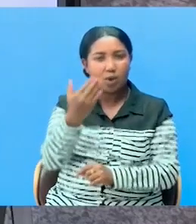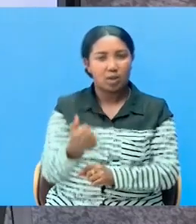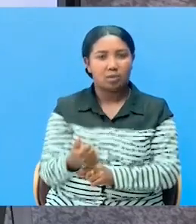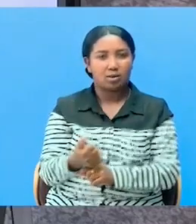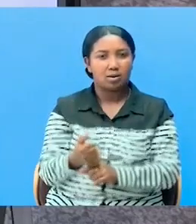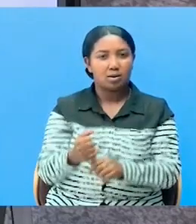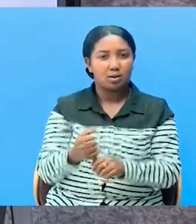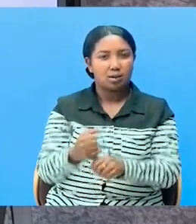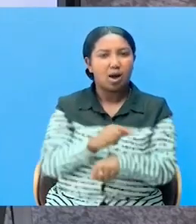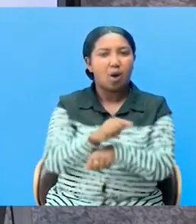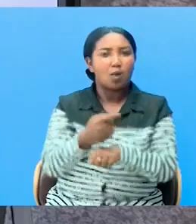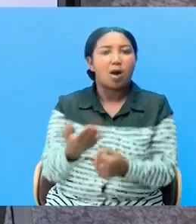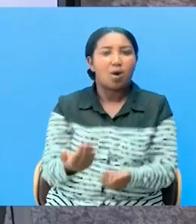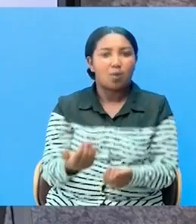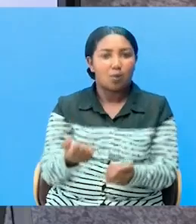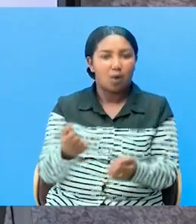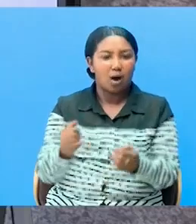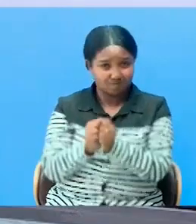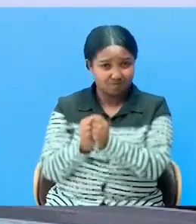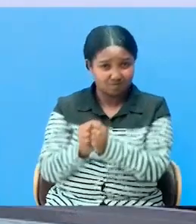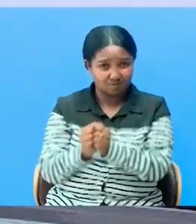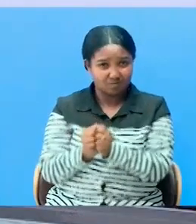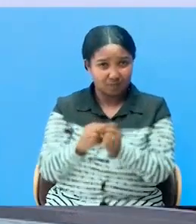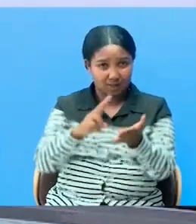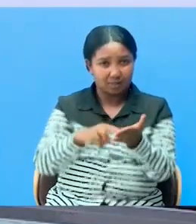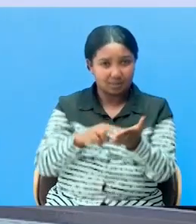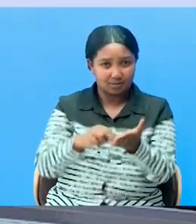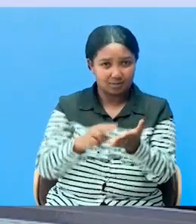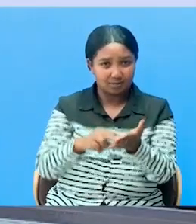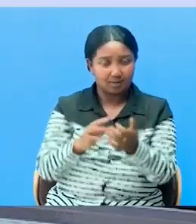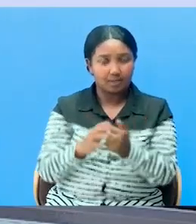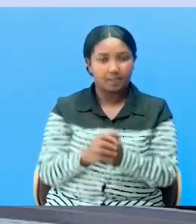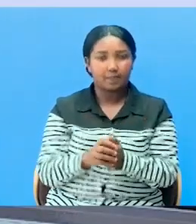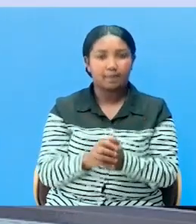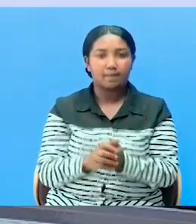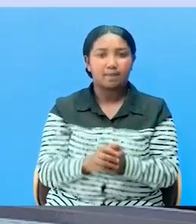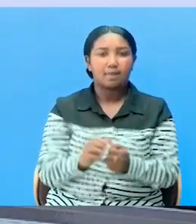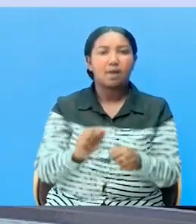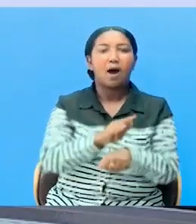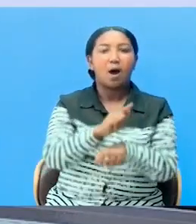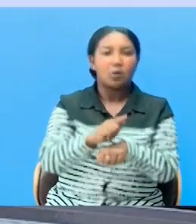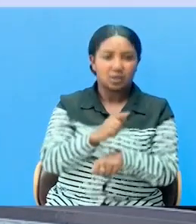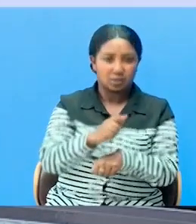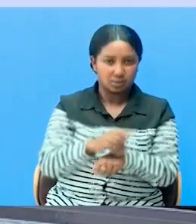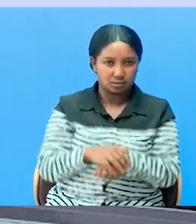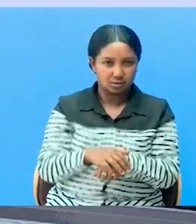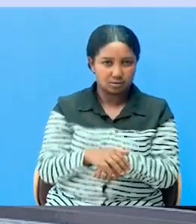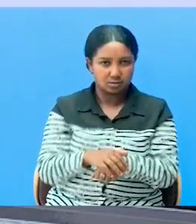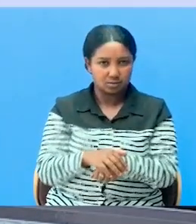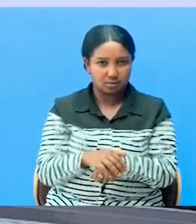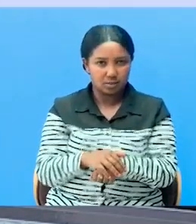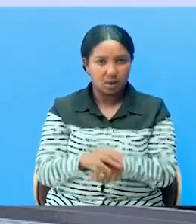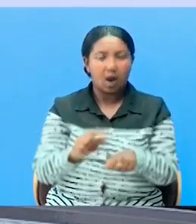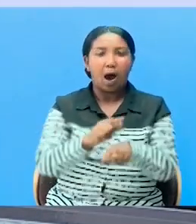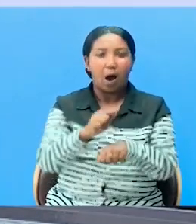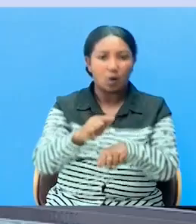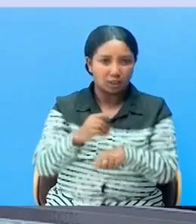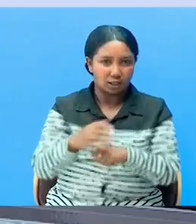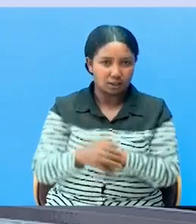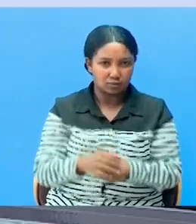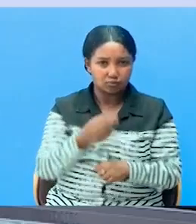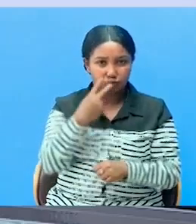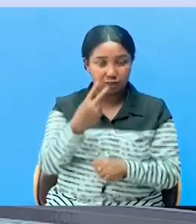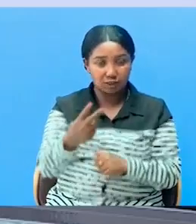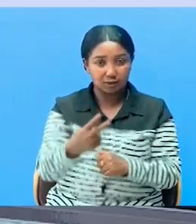owl? How you can read this word, please? Read after me, please. Hour. Hour.